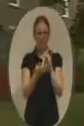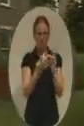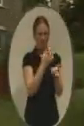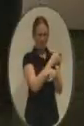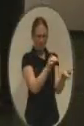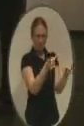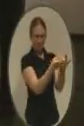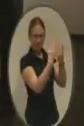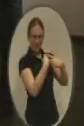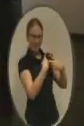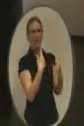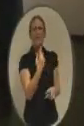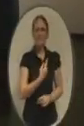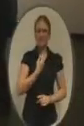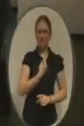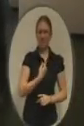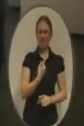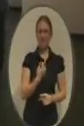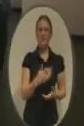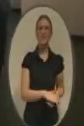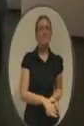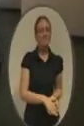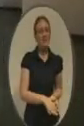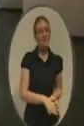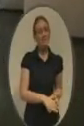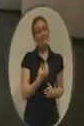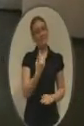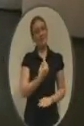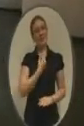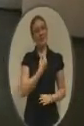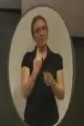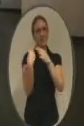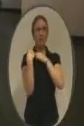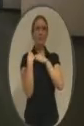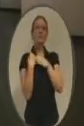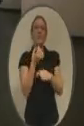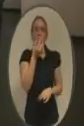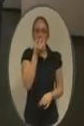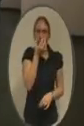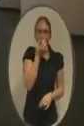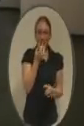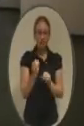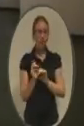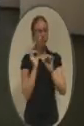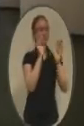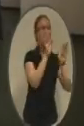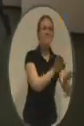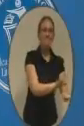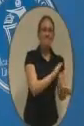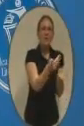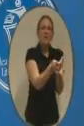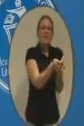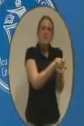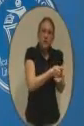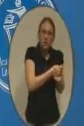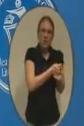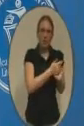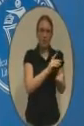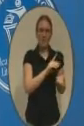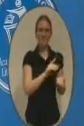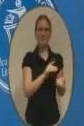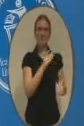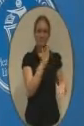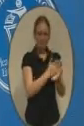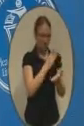fit to be used by you and other people living in or visiting your home. Please remember that you are responsible for getting